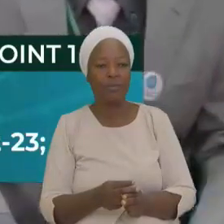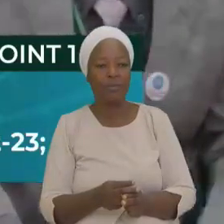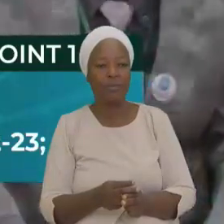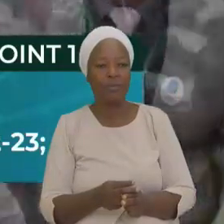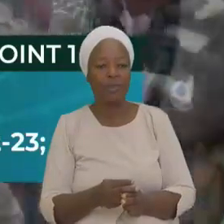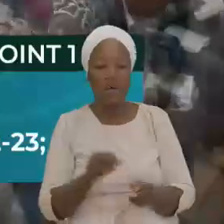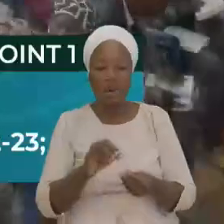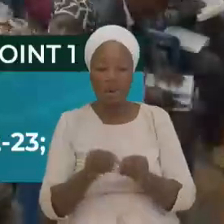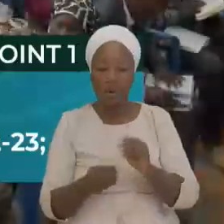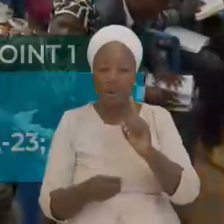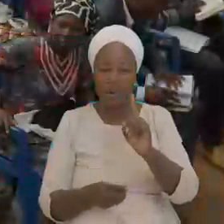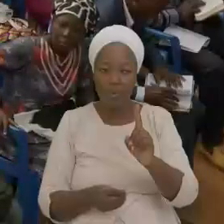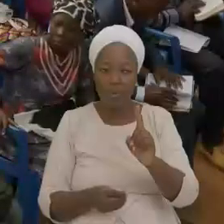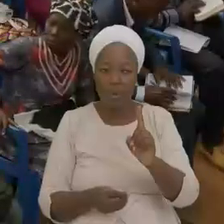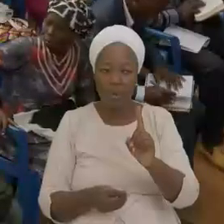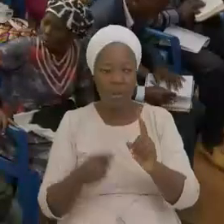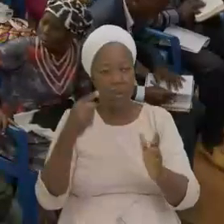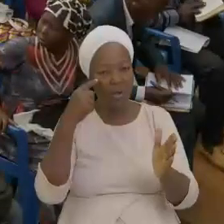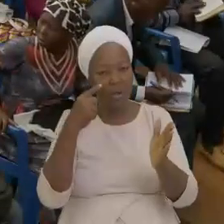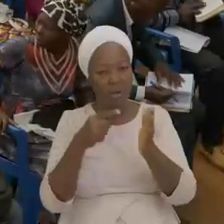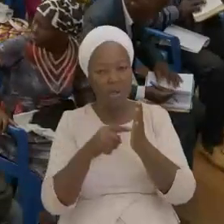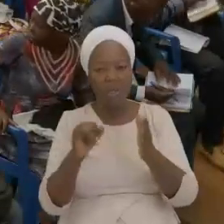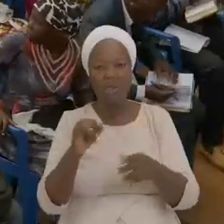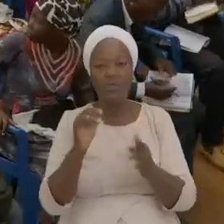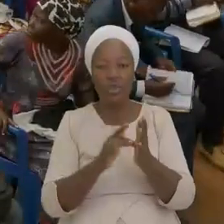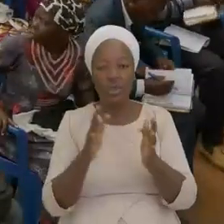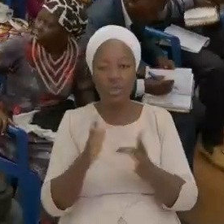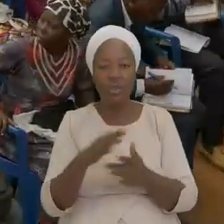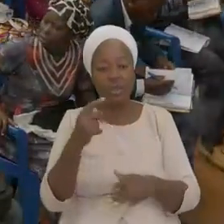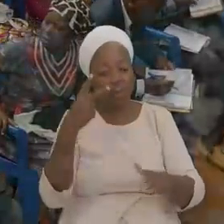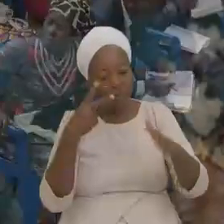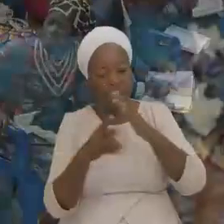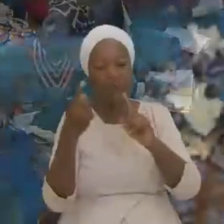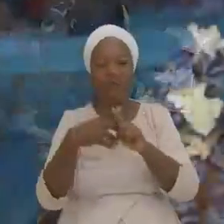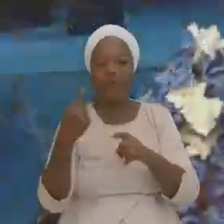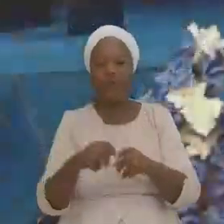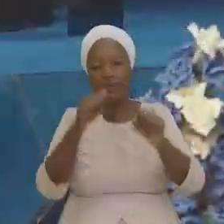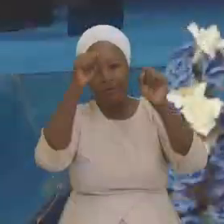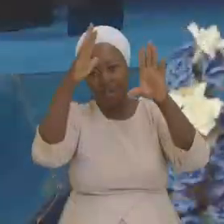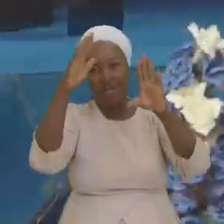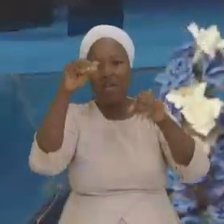Number one, recognize Jesus the prophet from the Father in your heart.